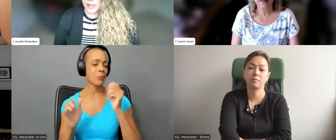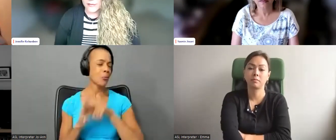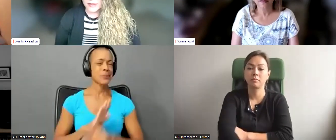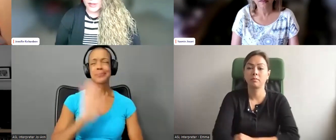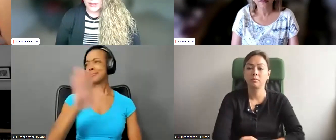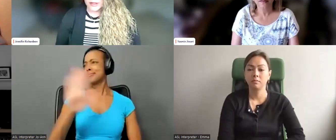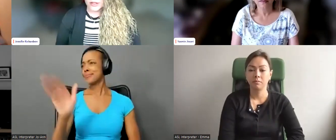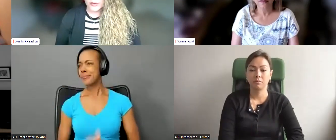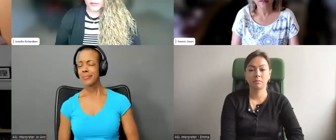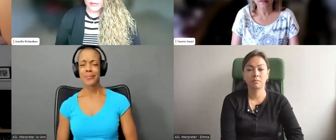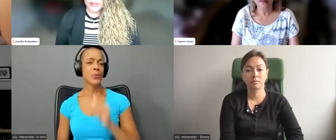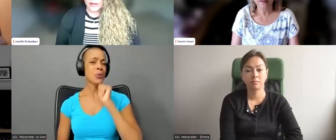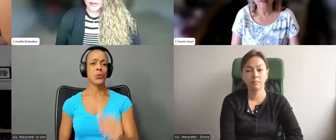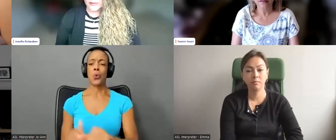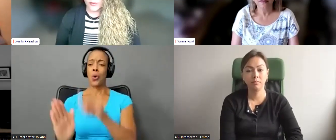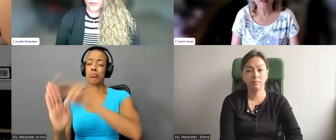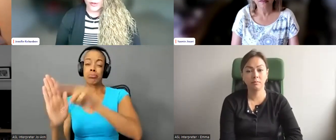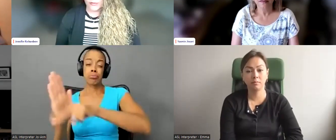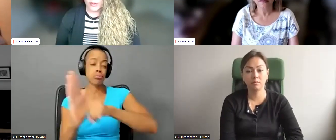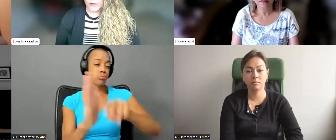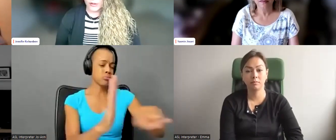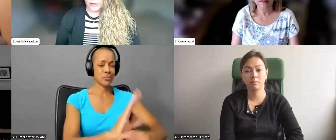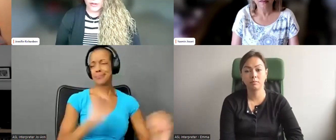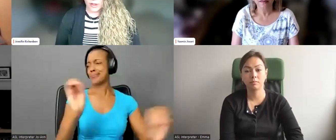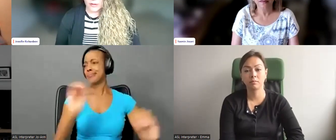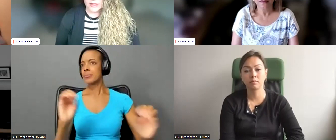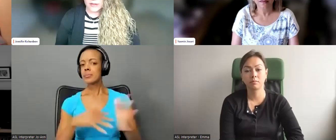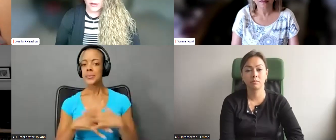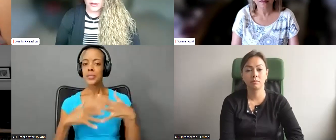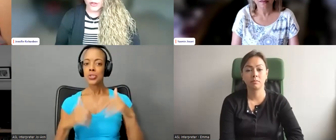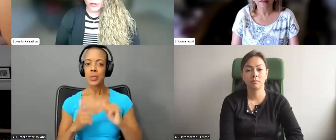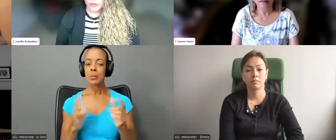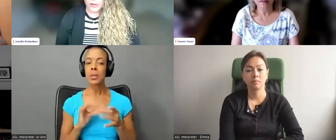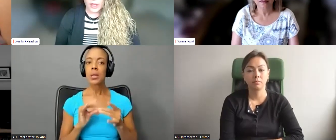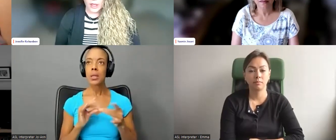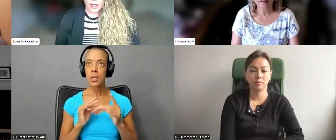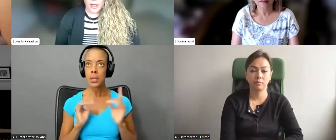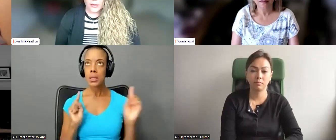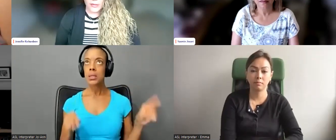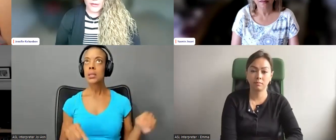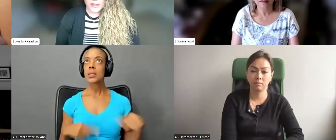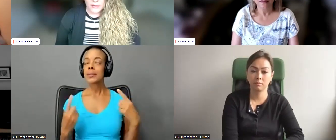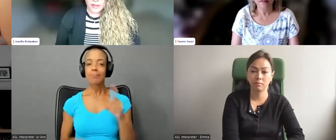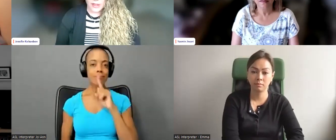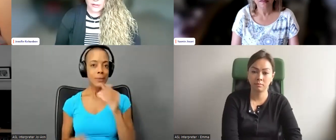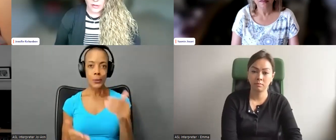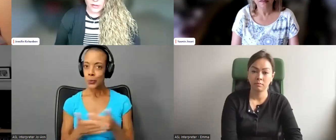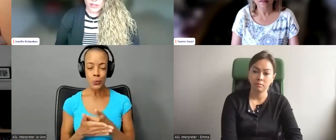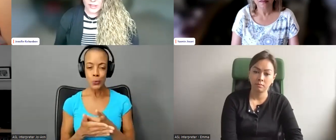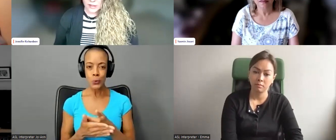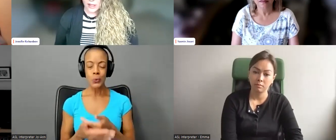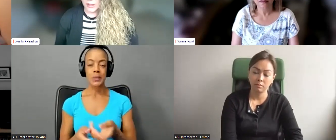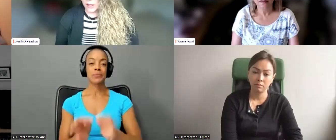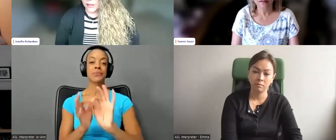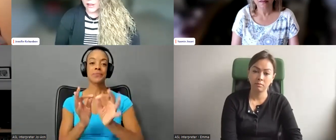mass graves. I mean, Indigenous people have been saying this for a very, very, very long time. This is not new. But I think some of the